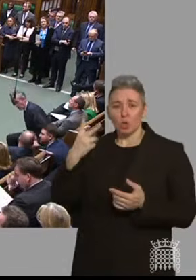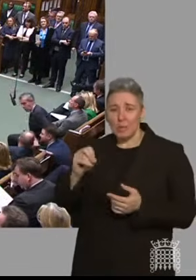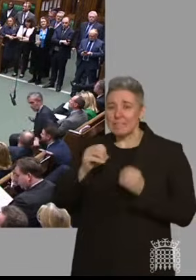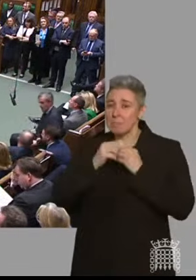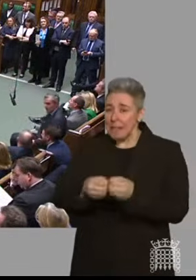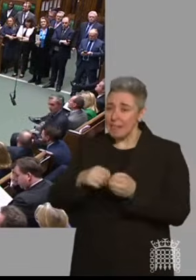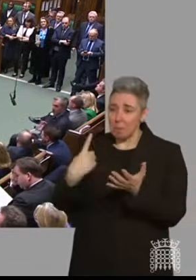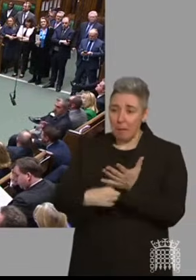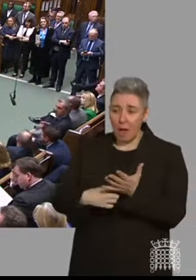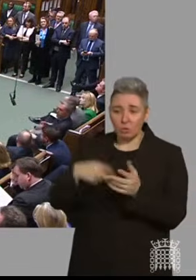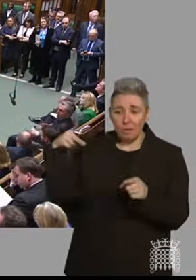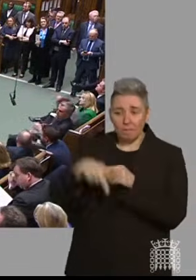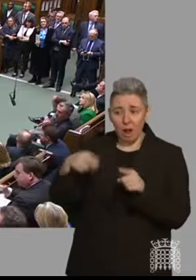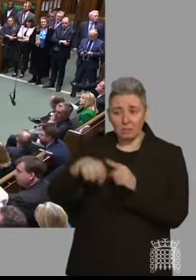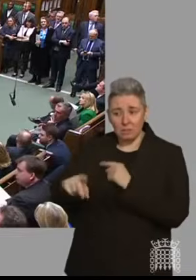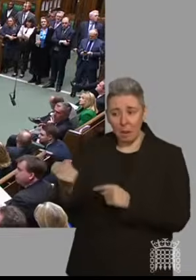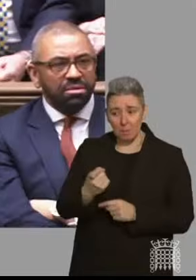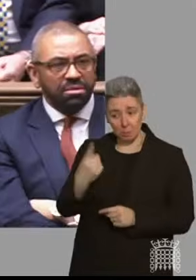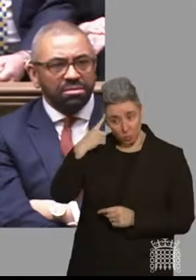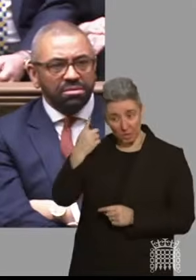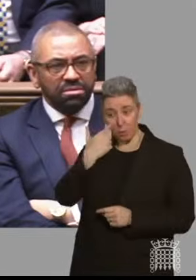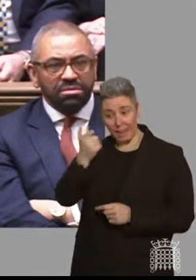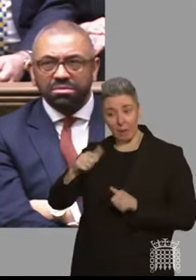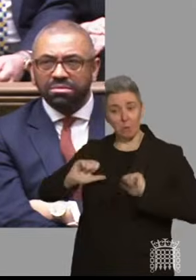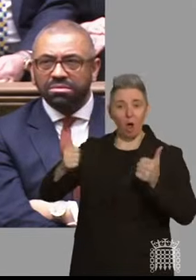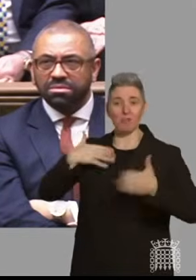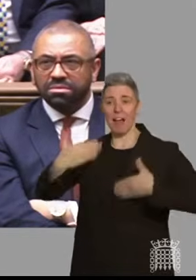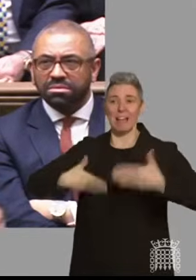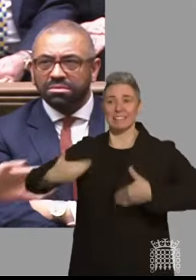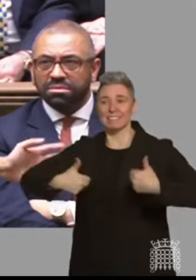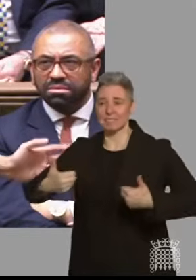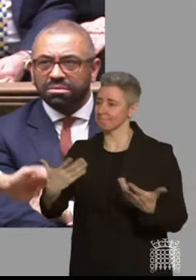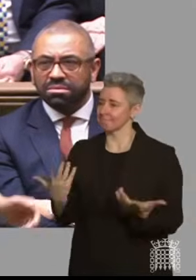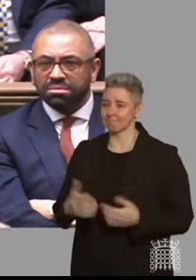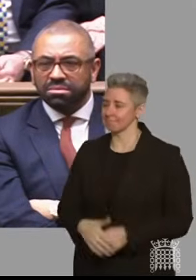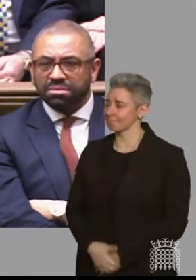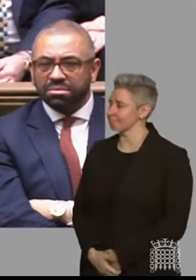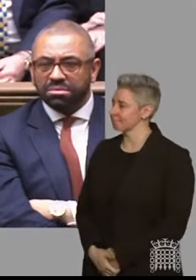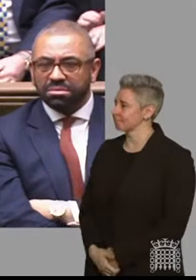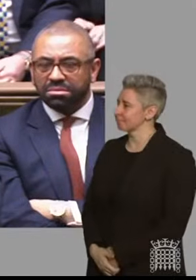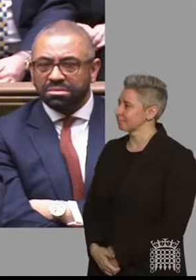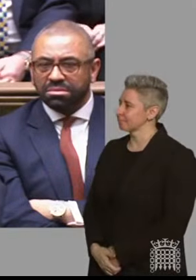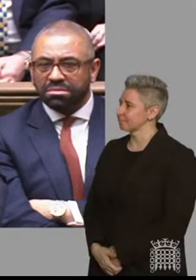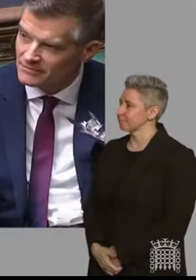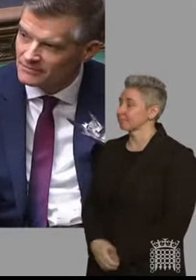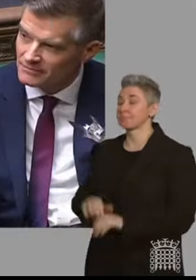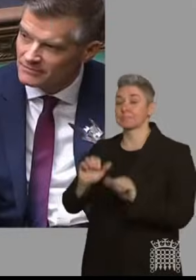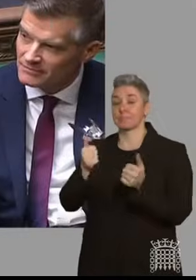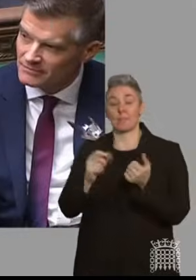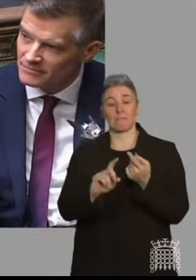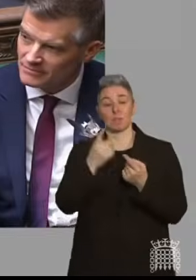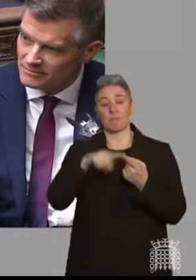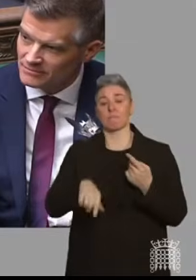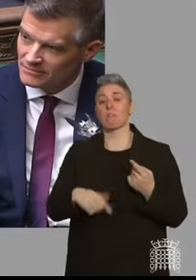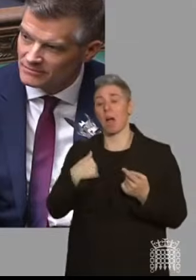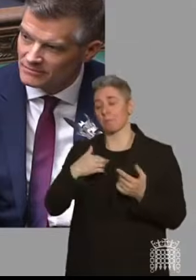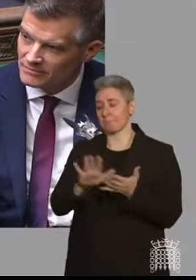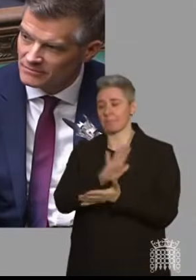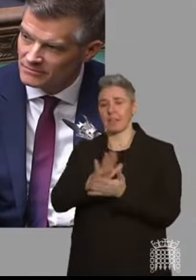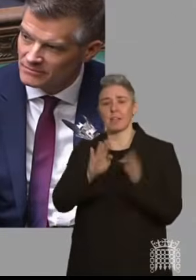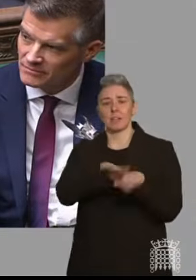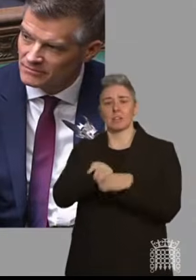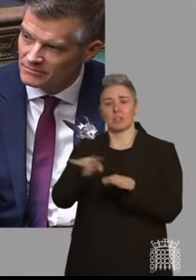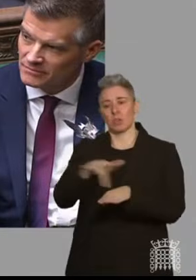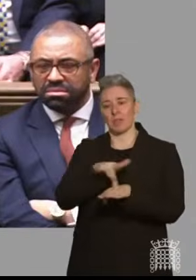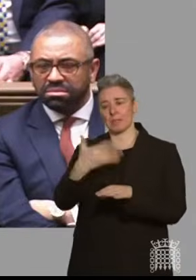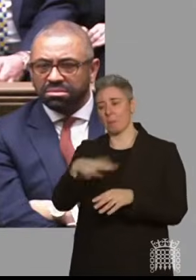Mr. Speaker, first of all, I'm pleased that the National Theatre received significant funding from the Chancellor in the recent budget to support their fantastic